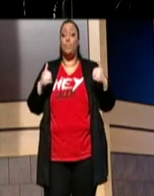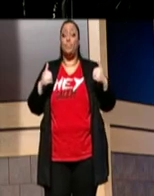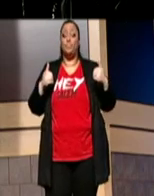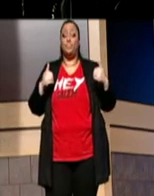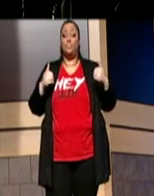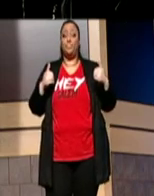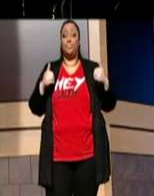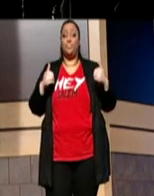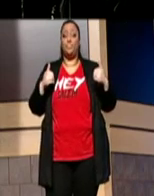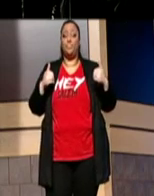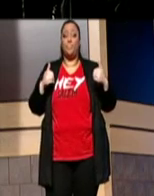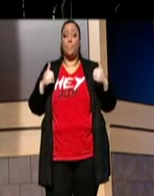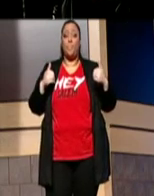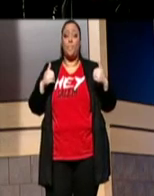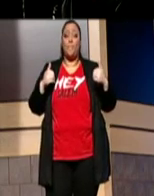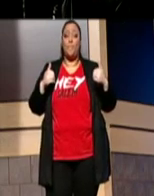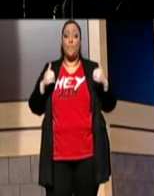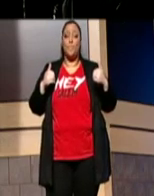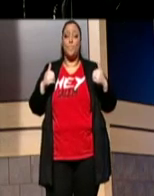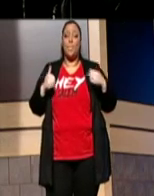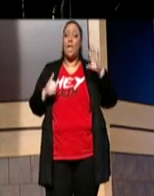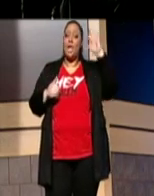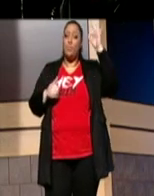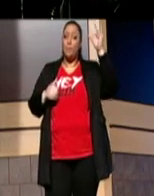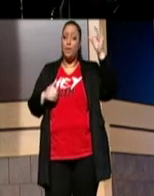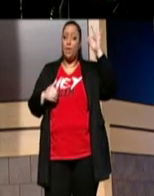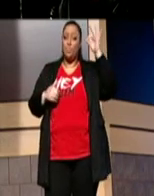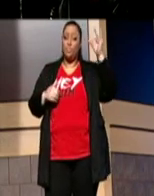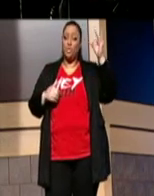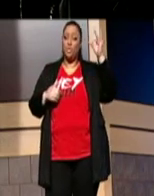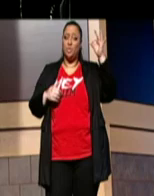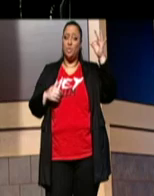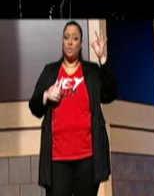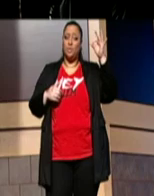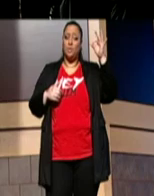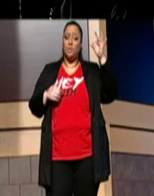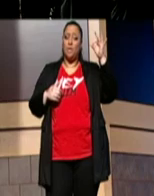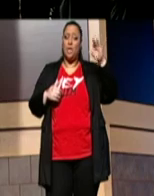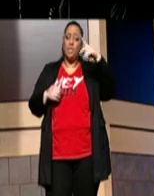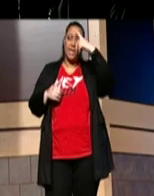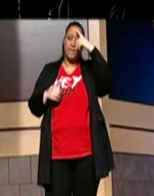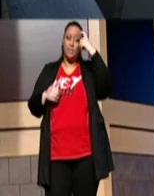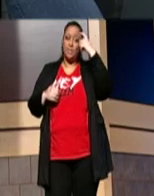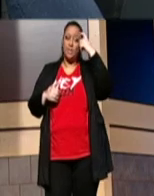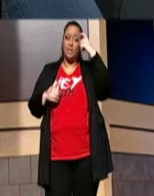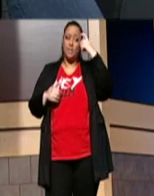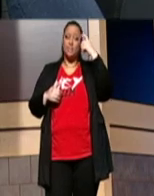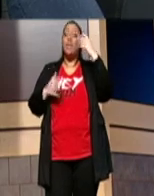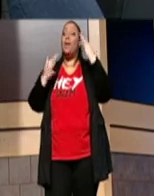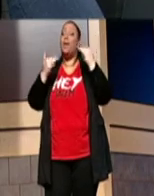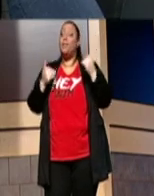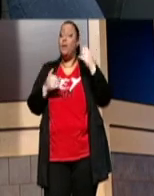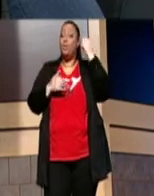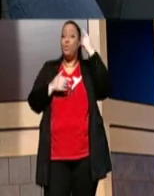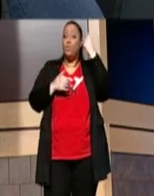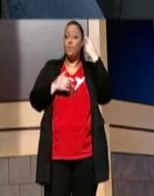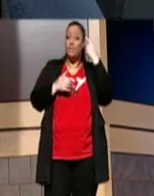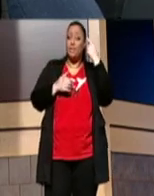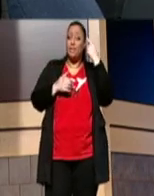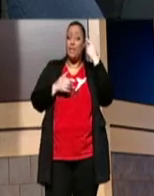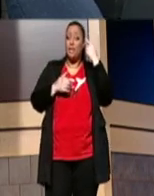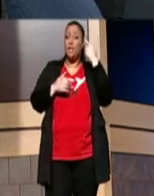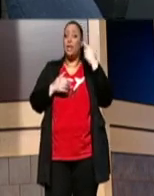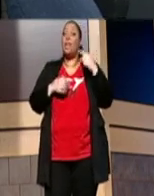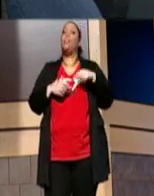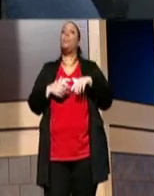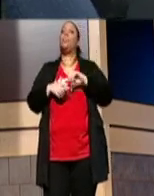government, people were asking the same thing. Yeah. How could a preacher be in government? That's because now you understand, because you see now that we're in a